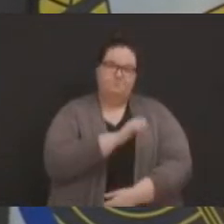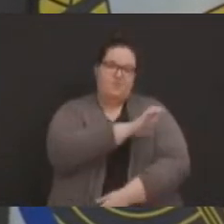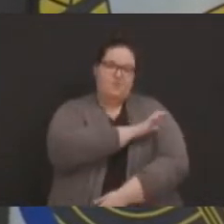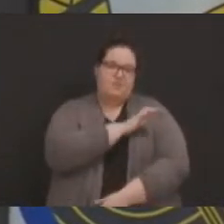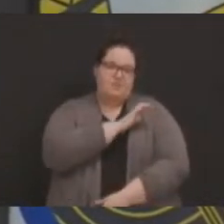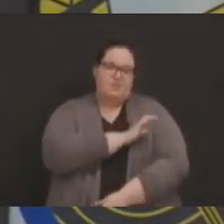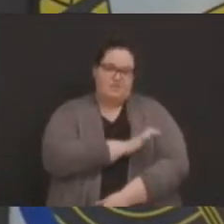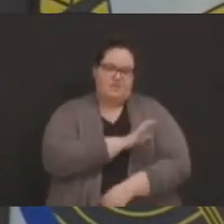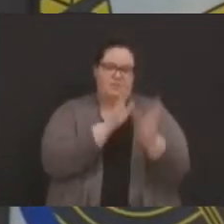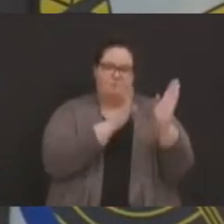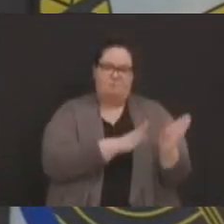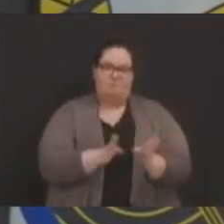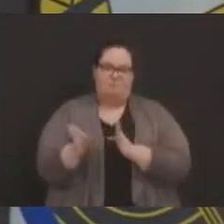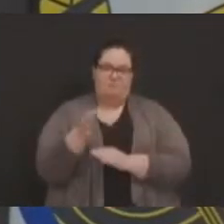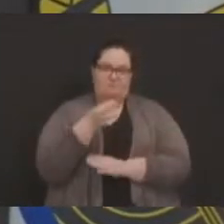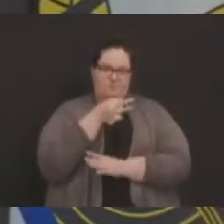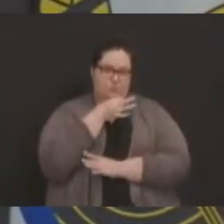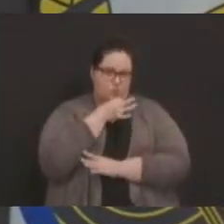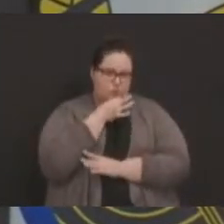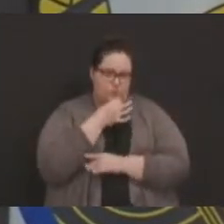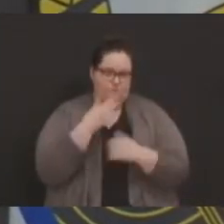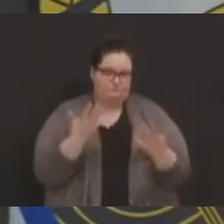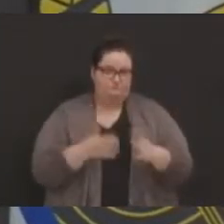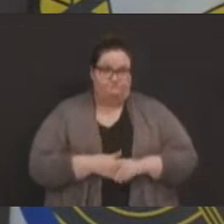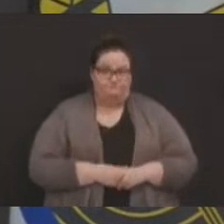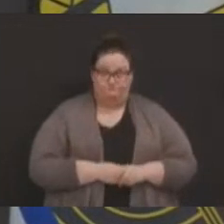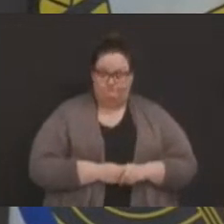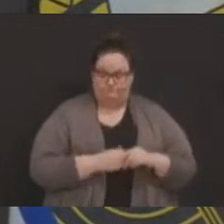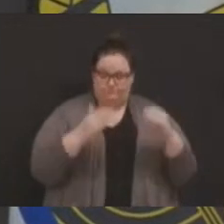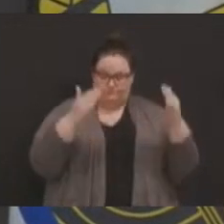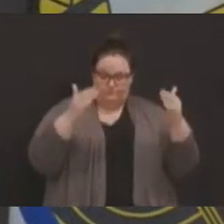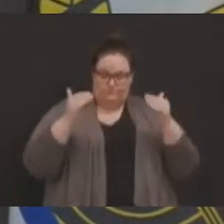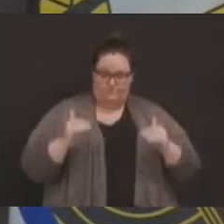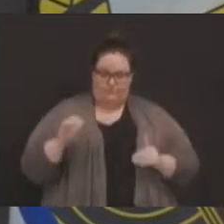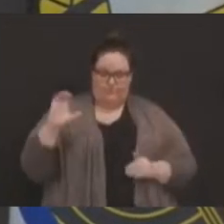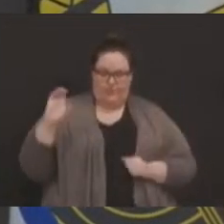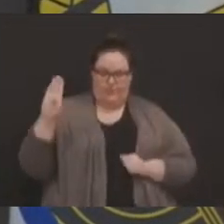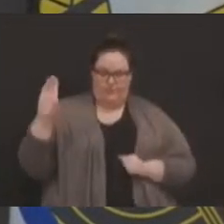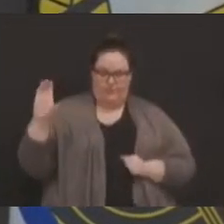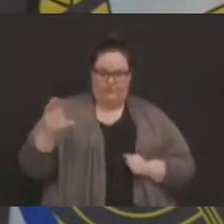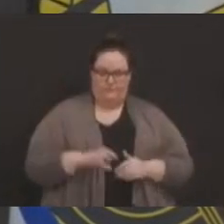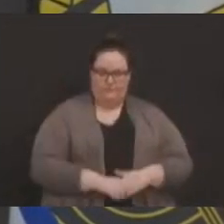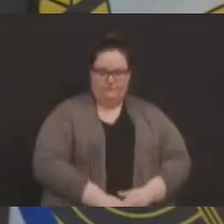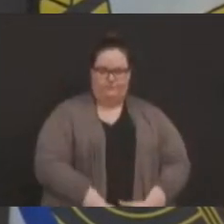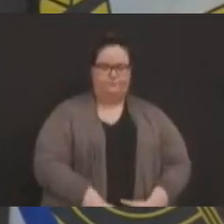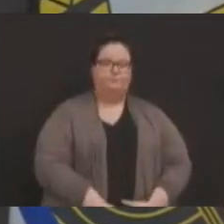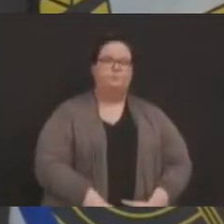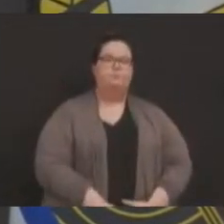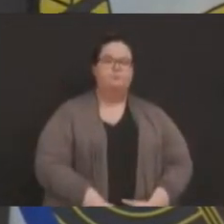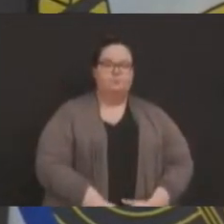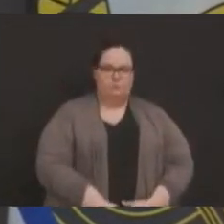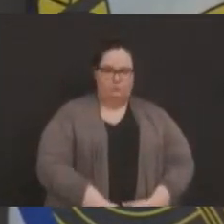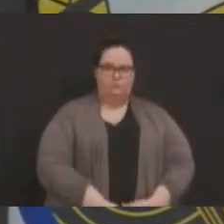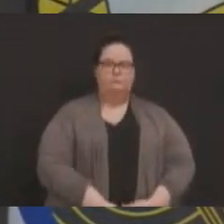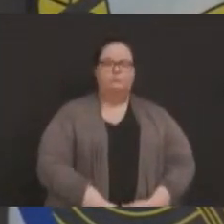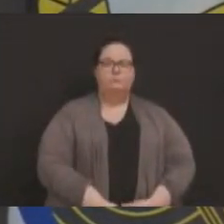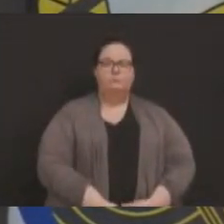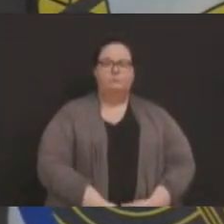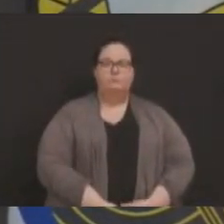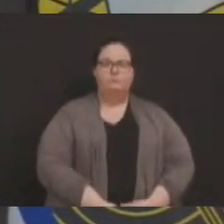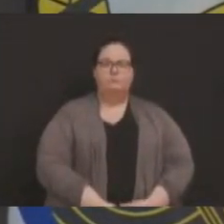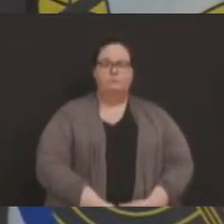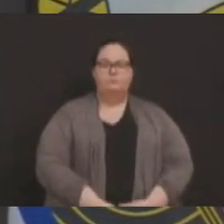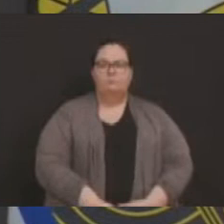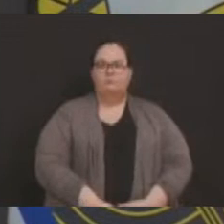Thank you. This first question to Minister Shephard. Can you please explain how people will be alerted that they're going